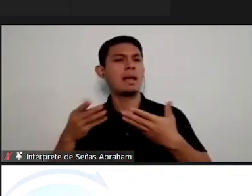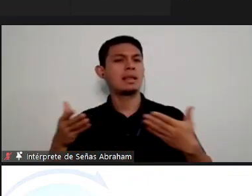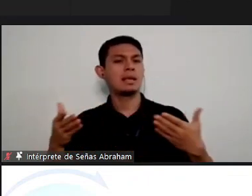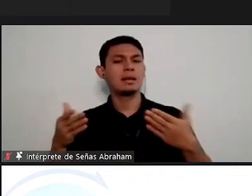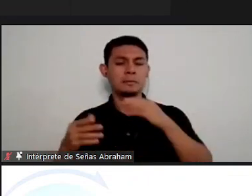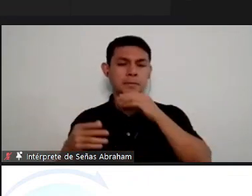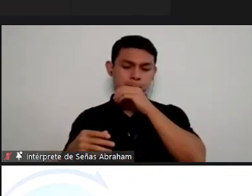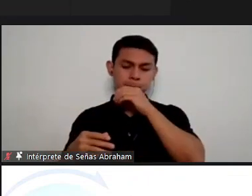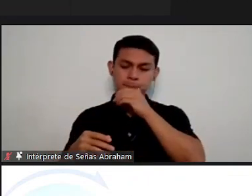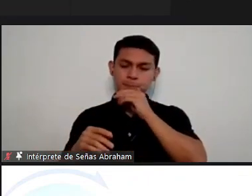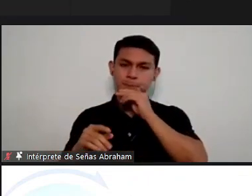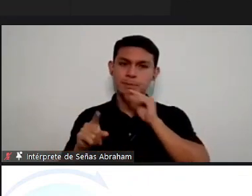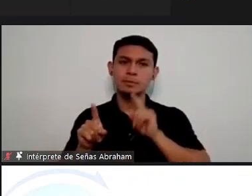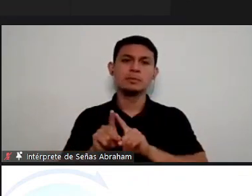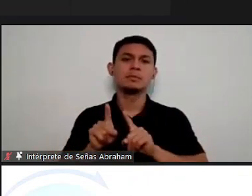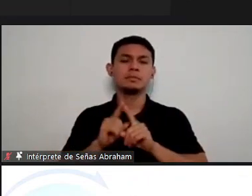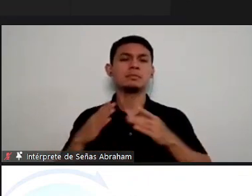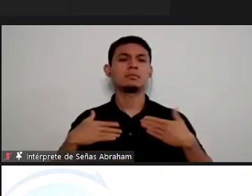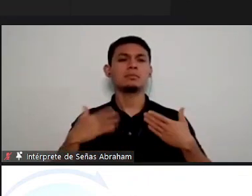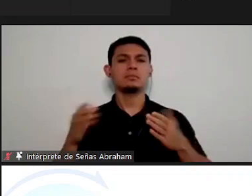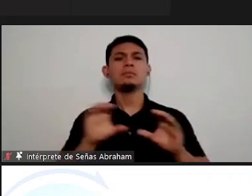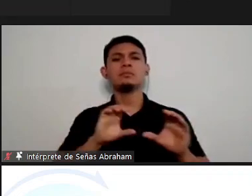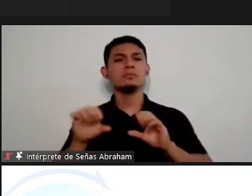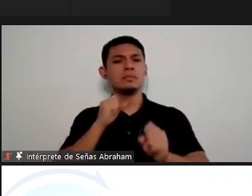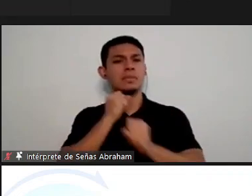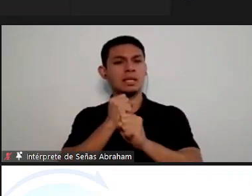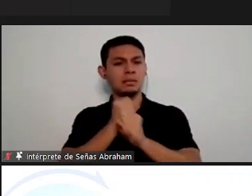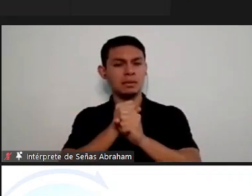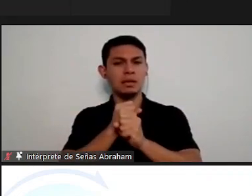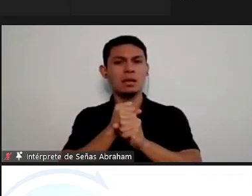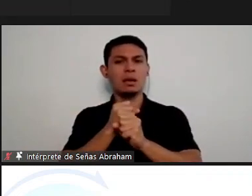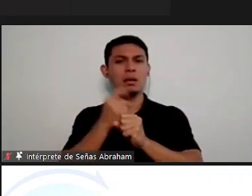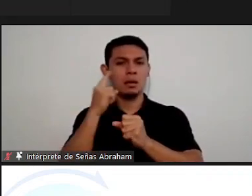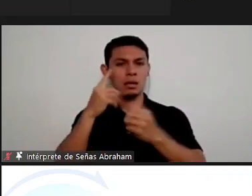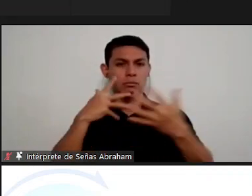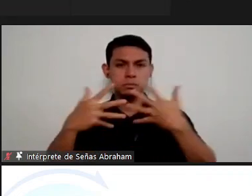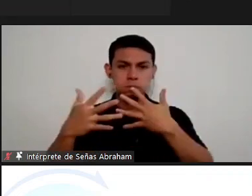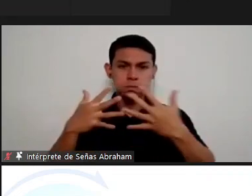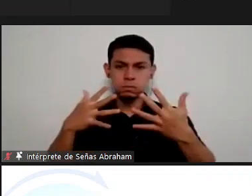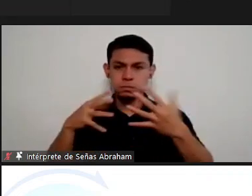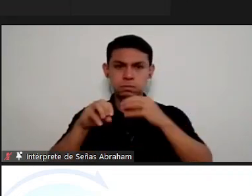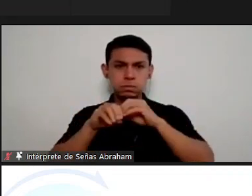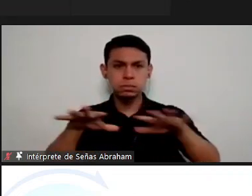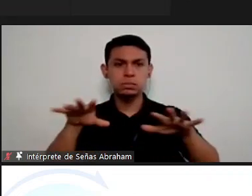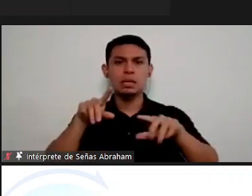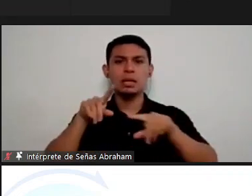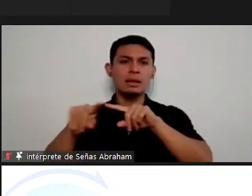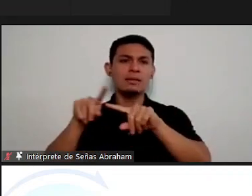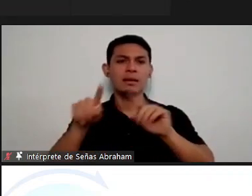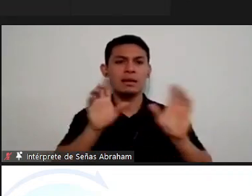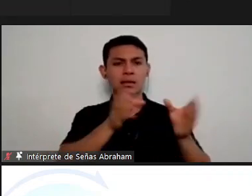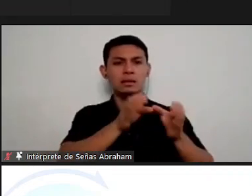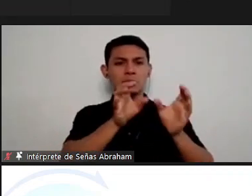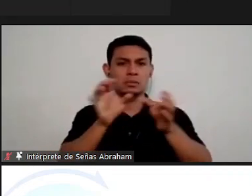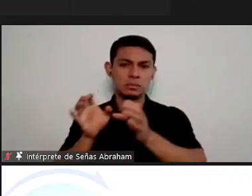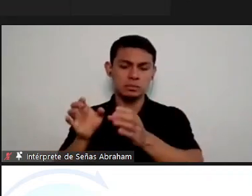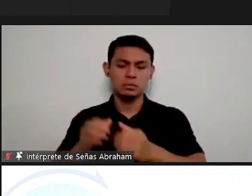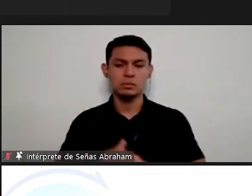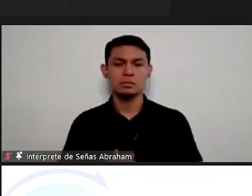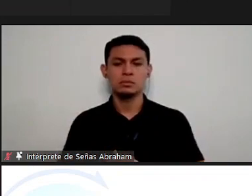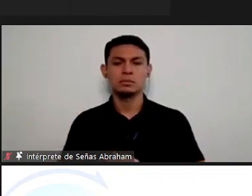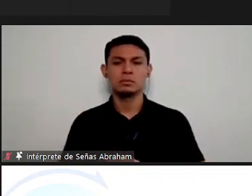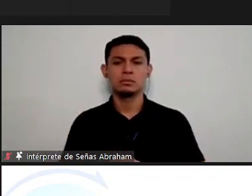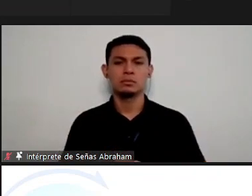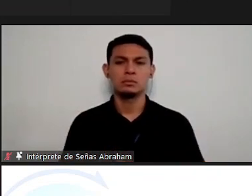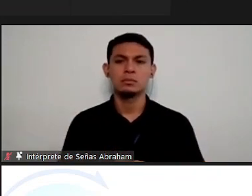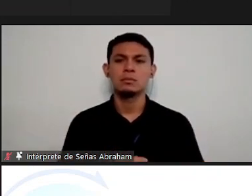matter also with this that we can do a exercise and different for the different